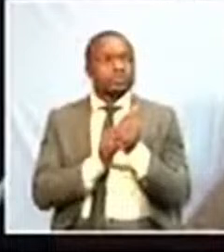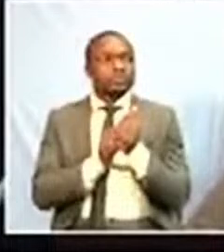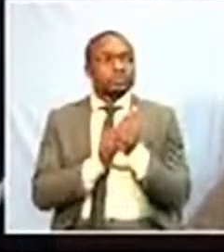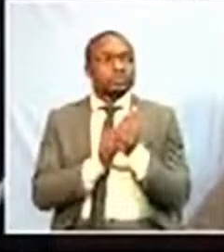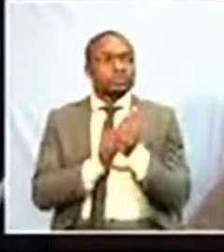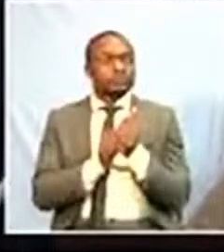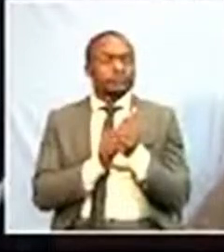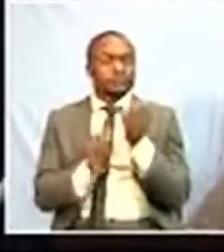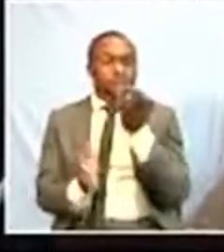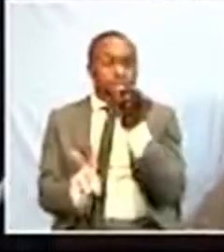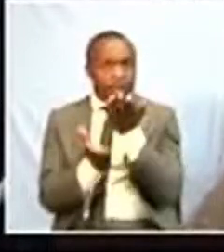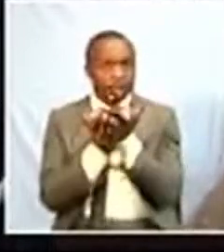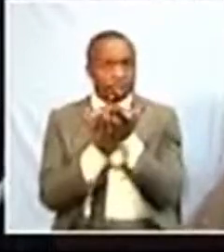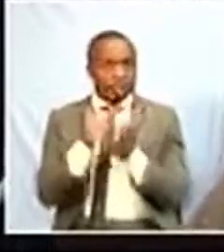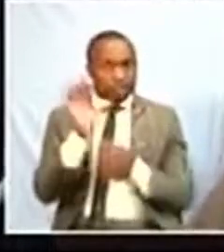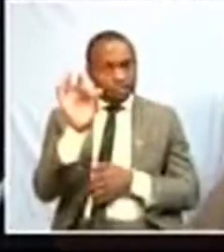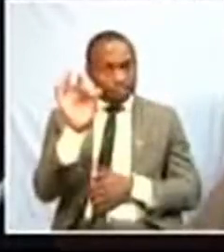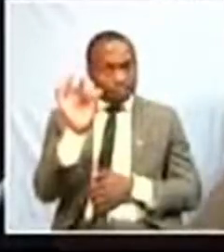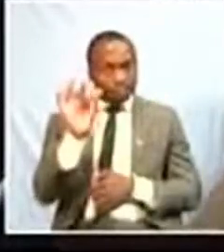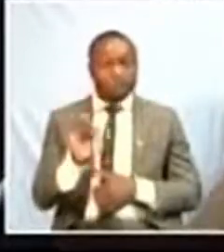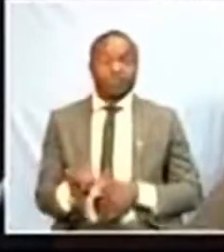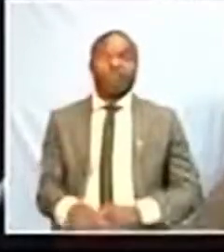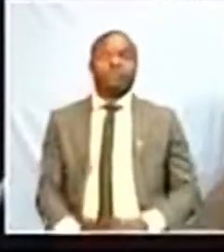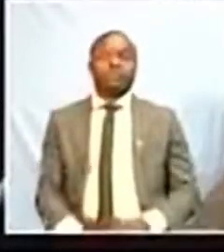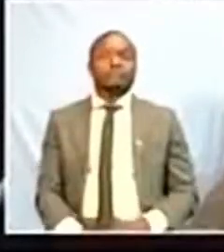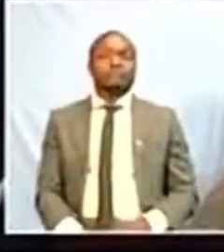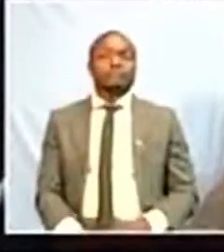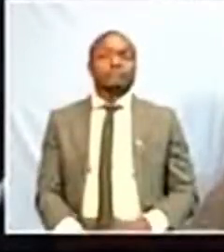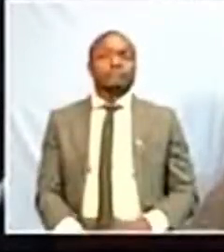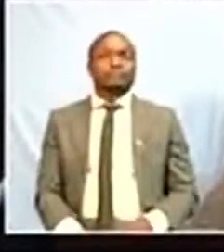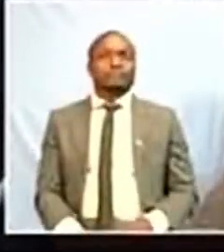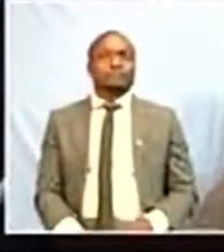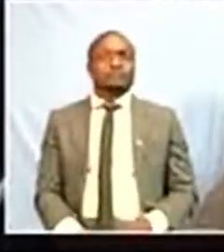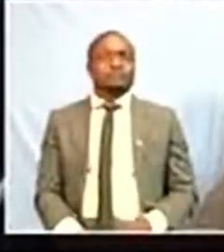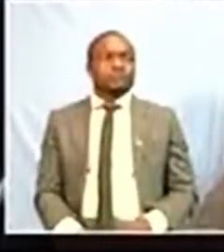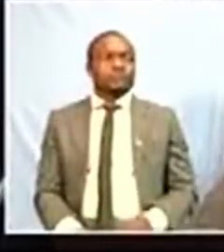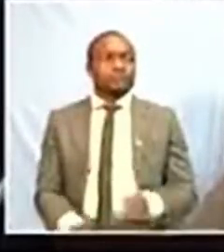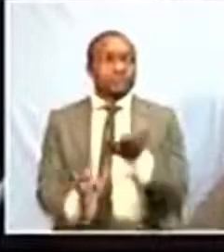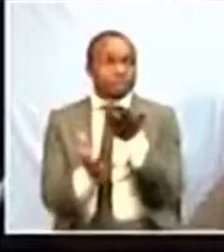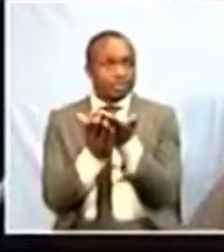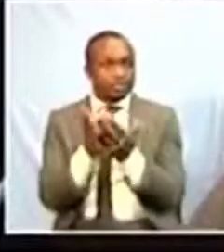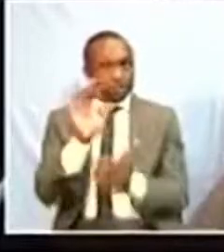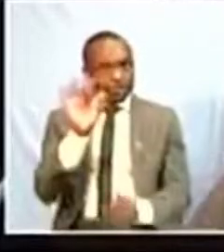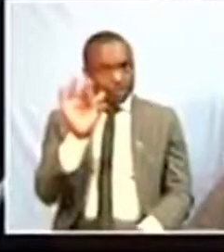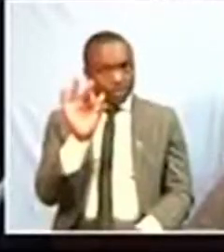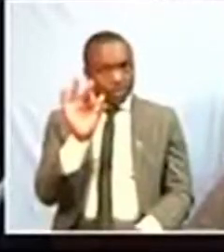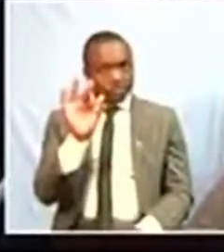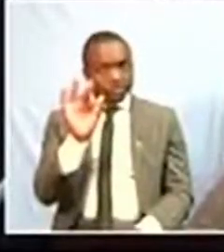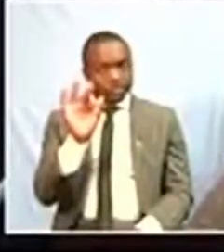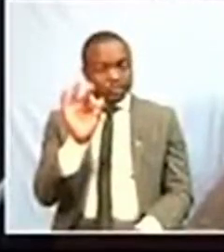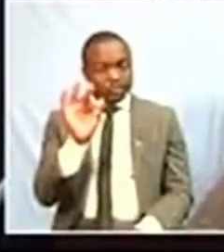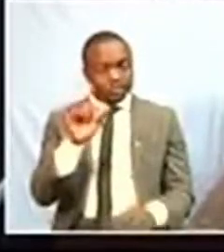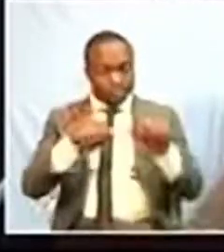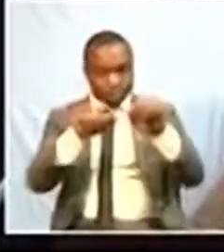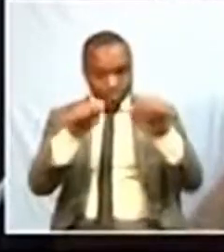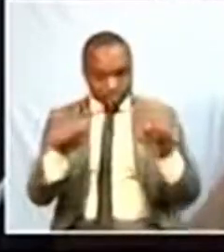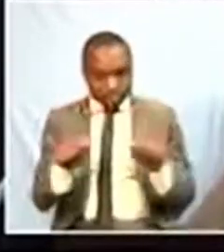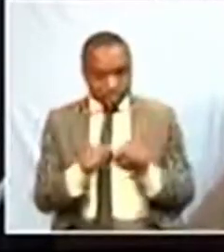it's on appendix 19, yeah? Yeah, appendix 19, site instructions.